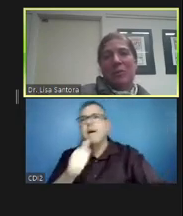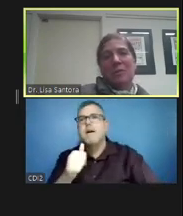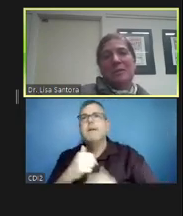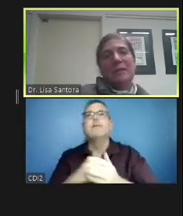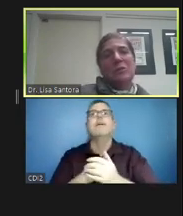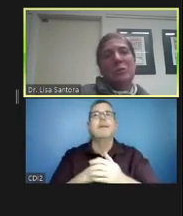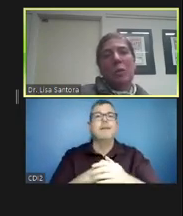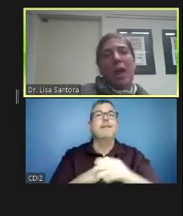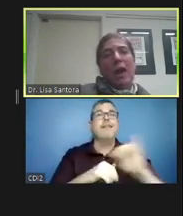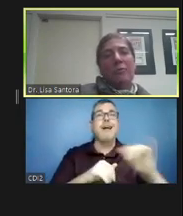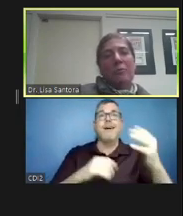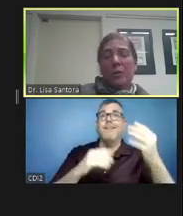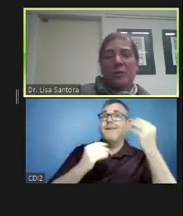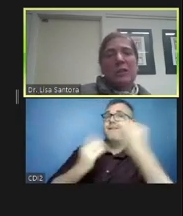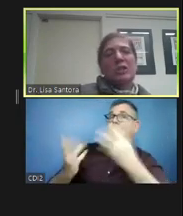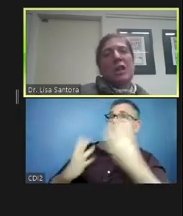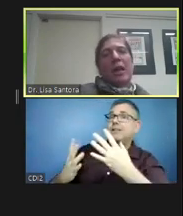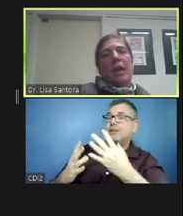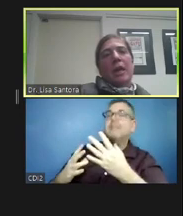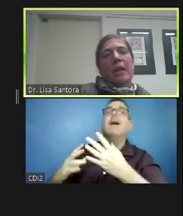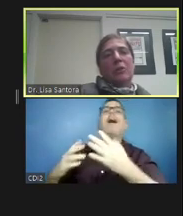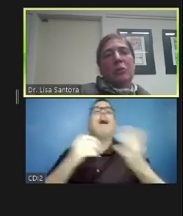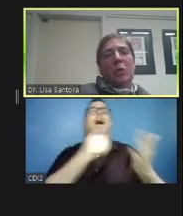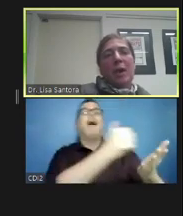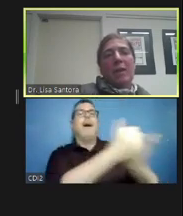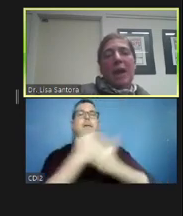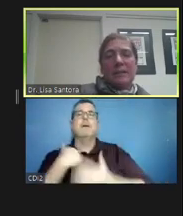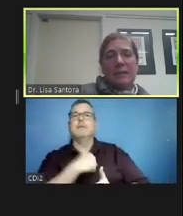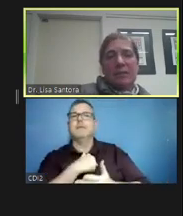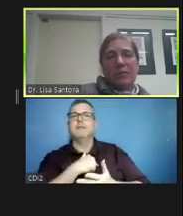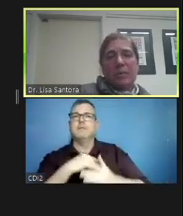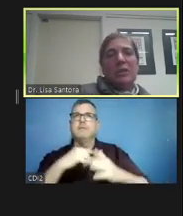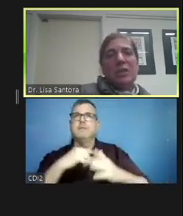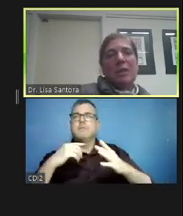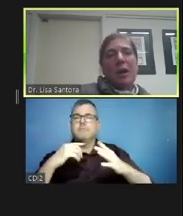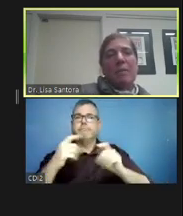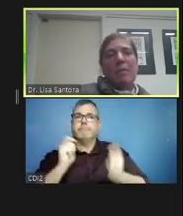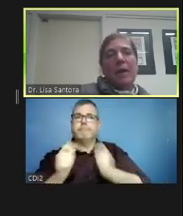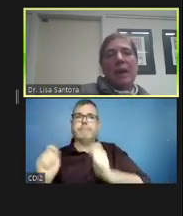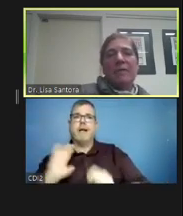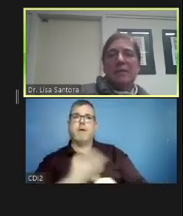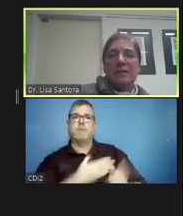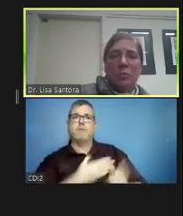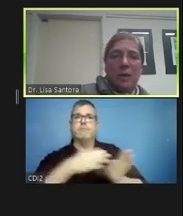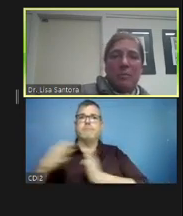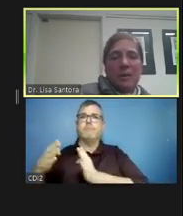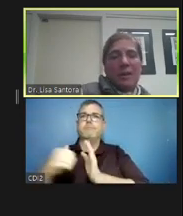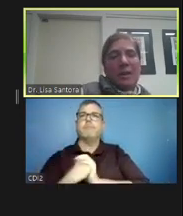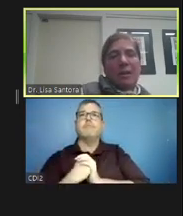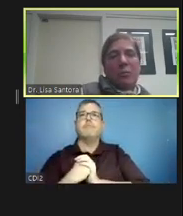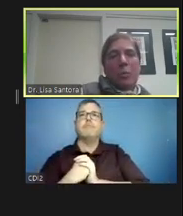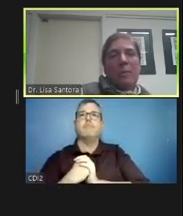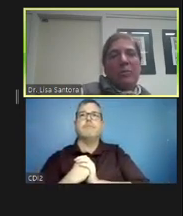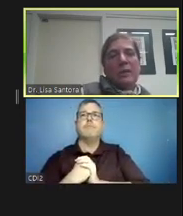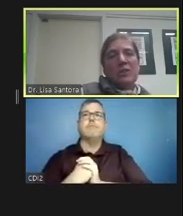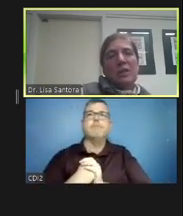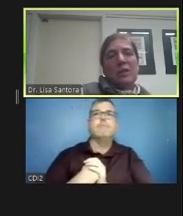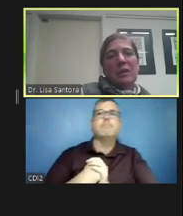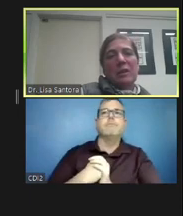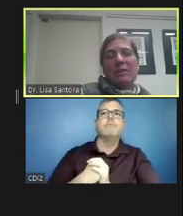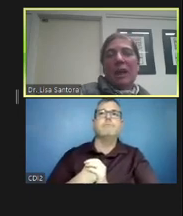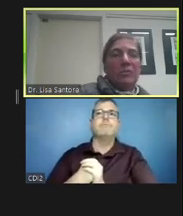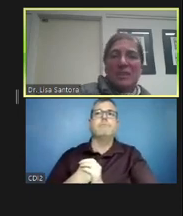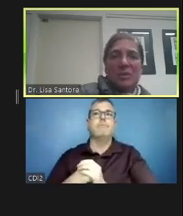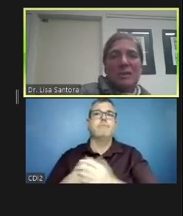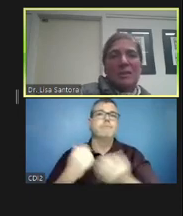There are those of us who have privilege and who have access to information and have access to web information